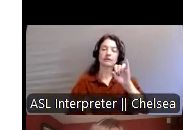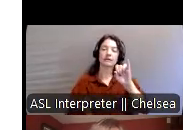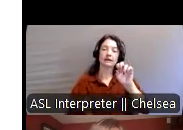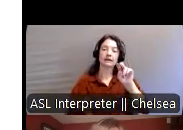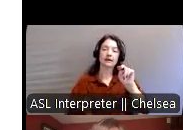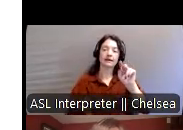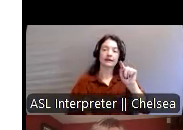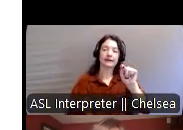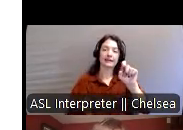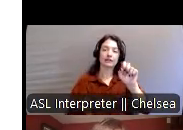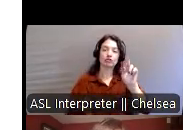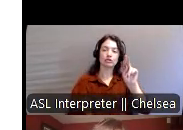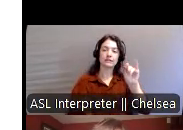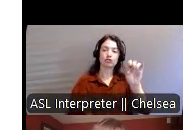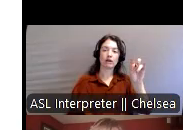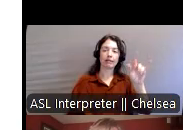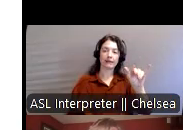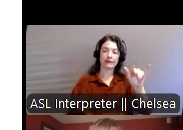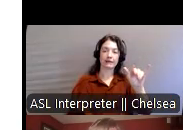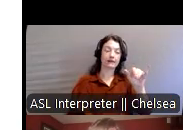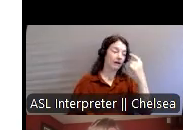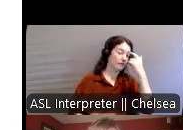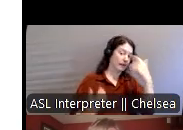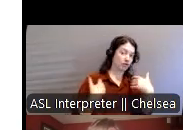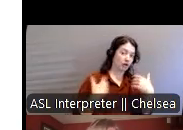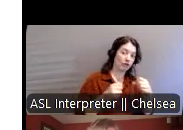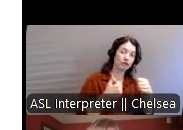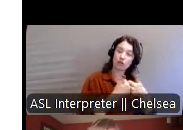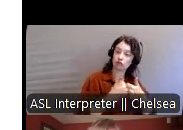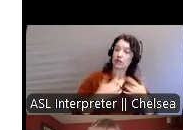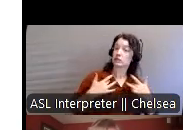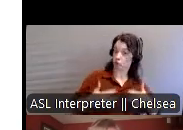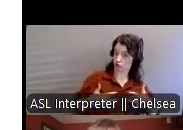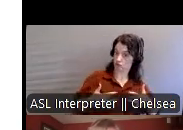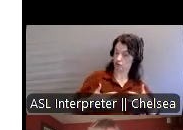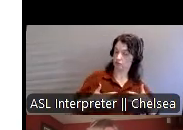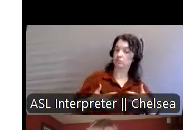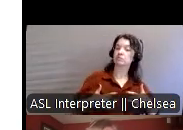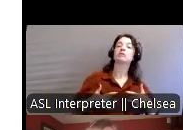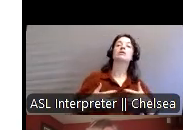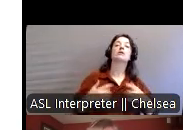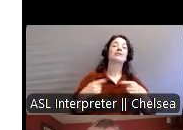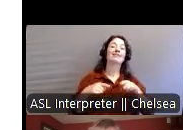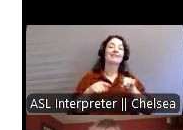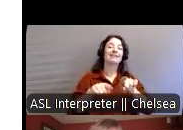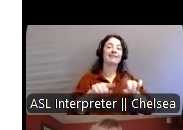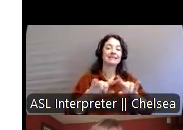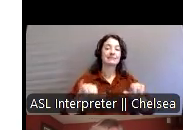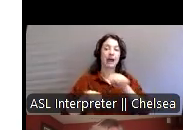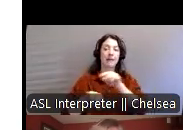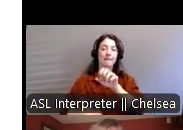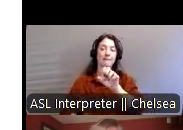reviewed involved mental health challenges, particularly depression alongside substance use. These factors can escalate